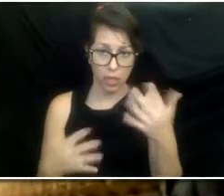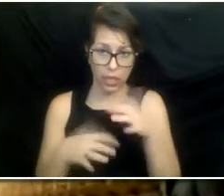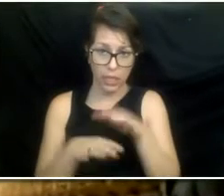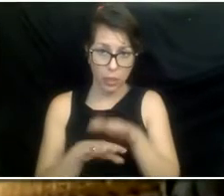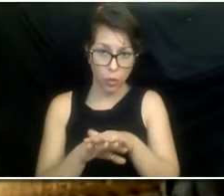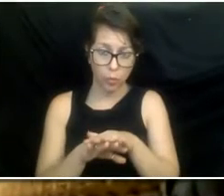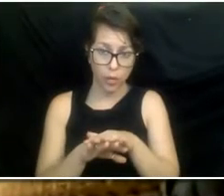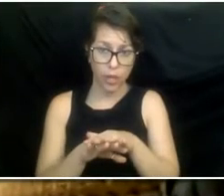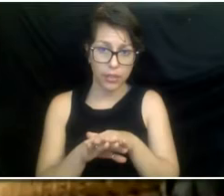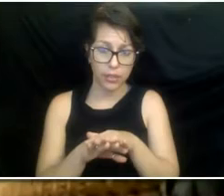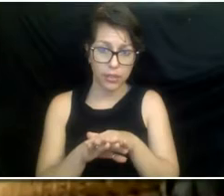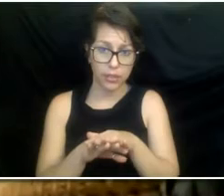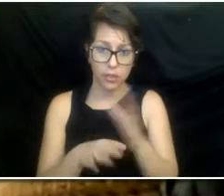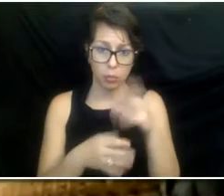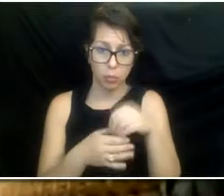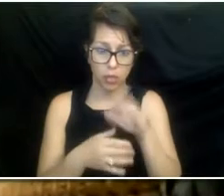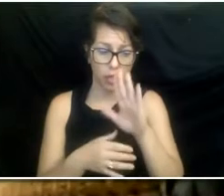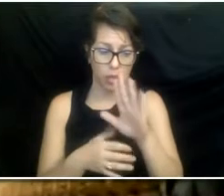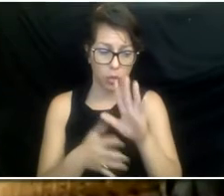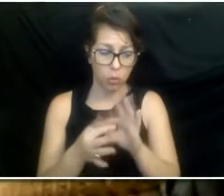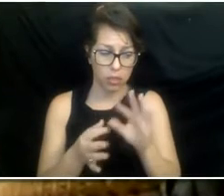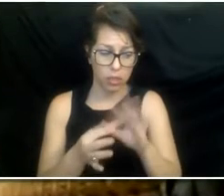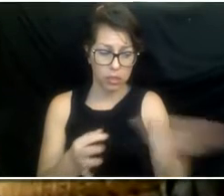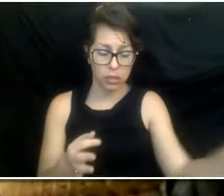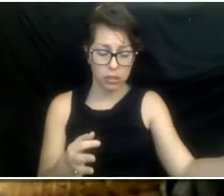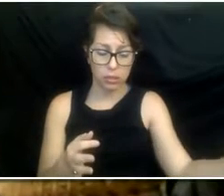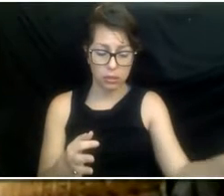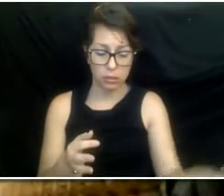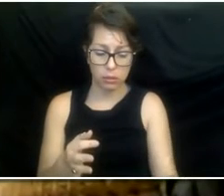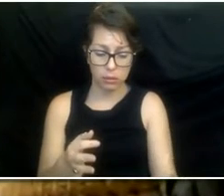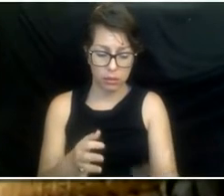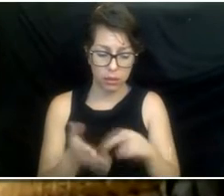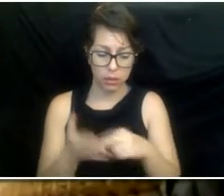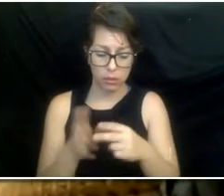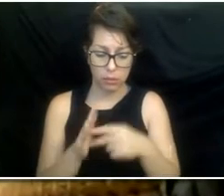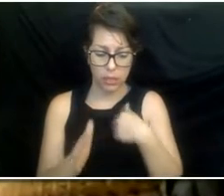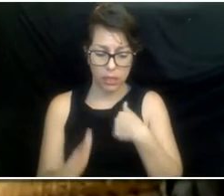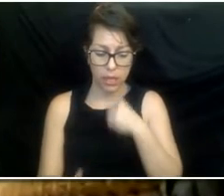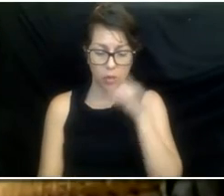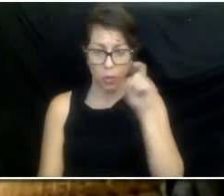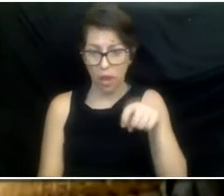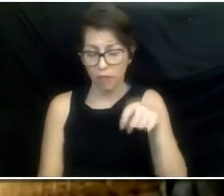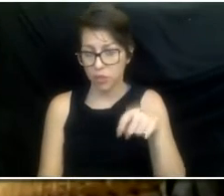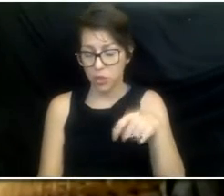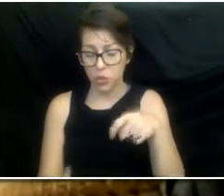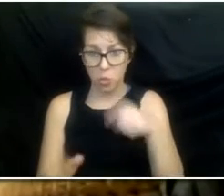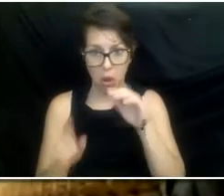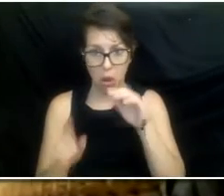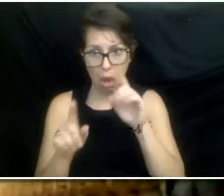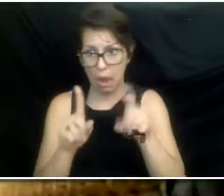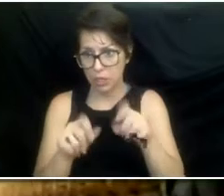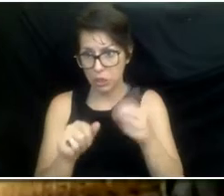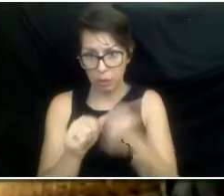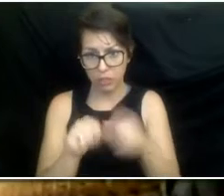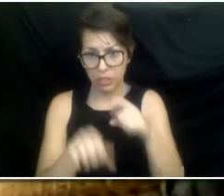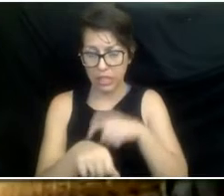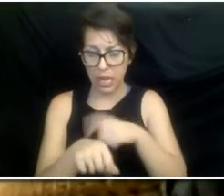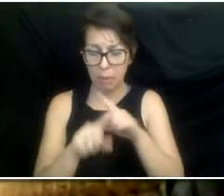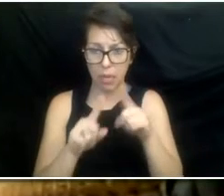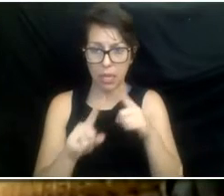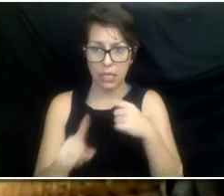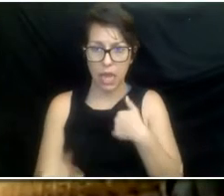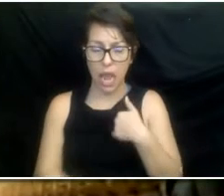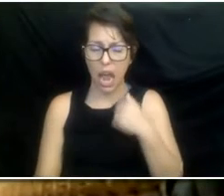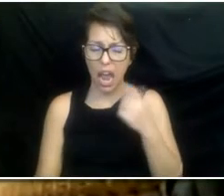to affirmatively proactively reach out to DV victims people who they have interacted with with